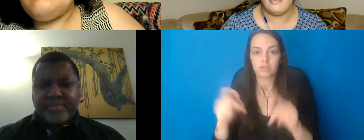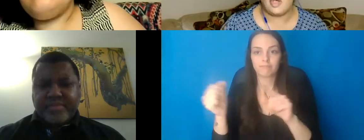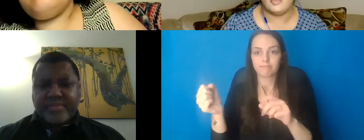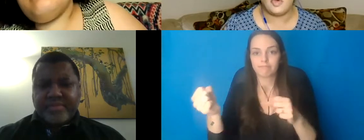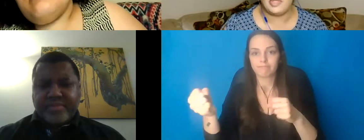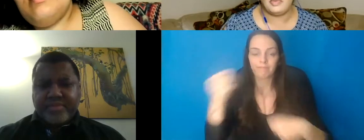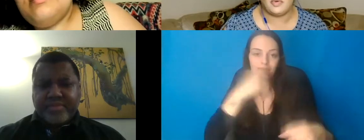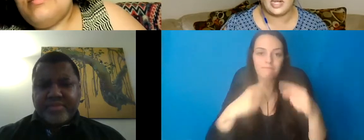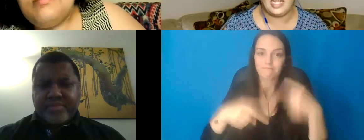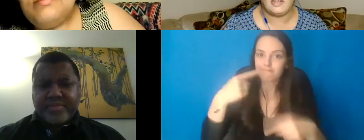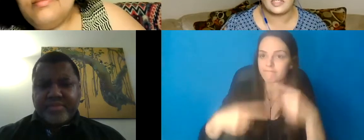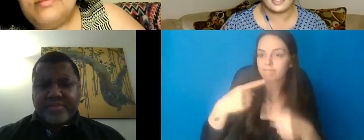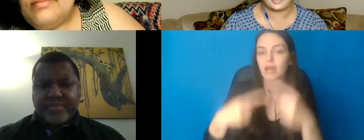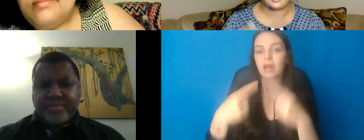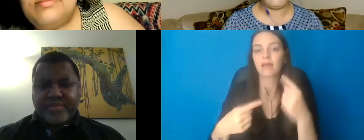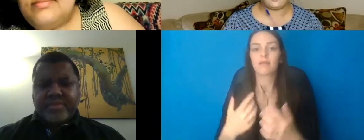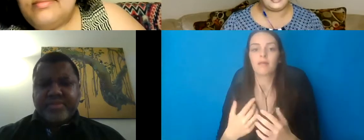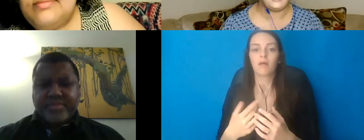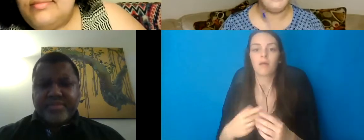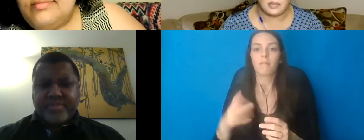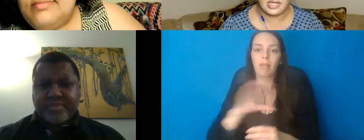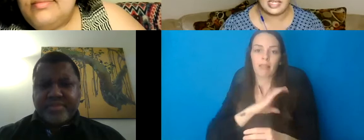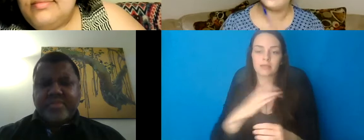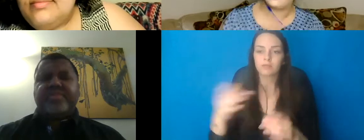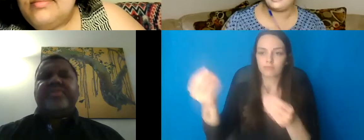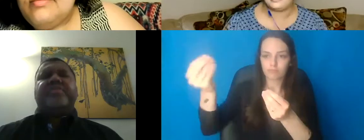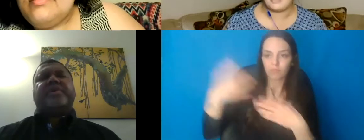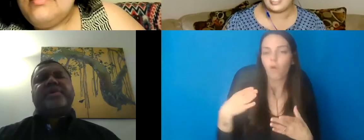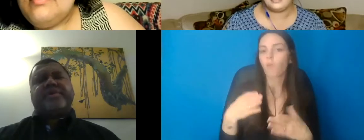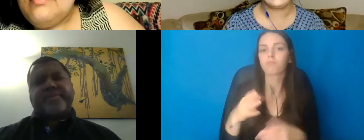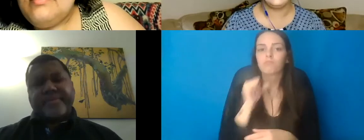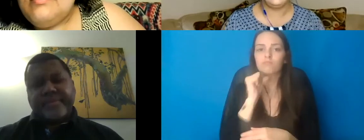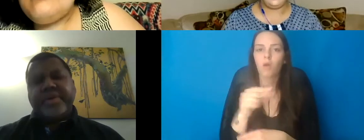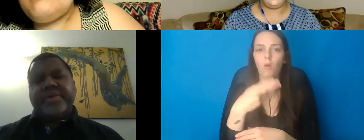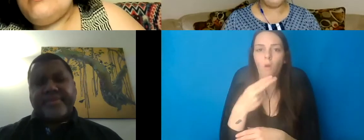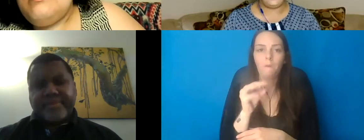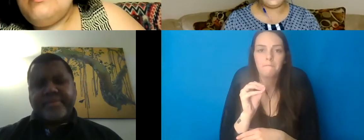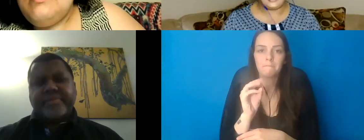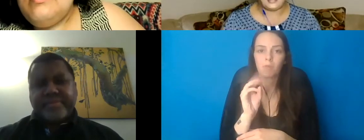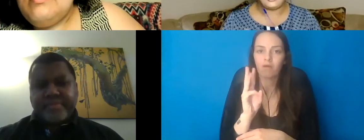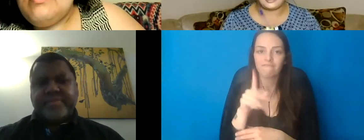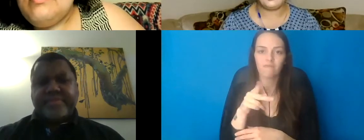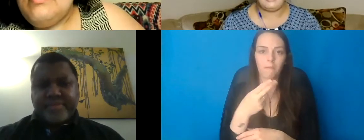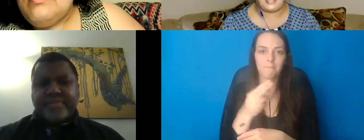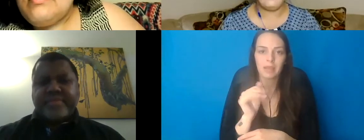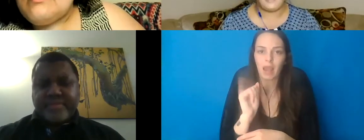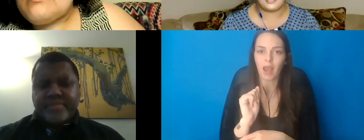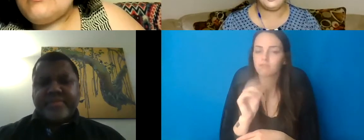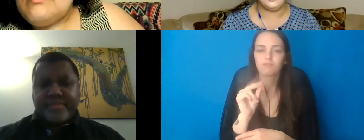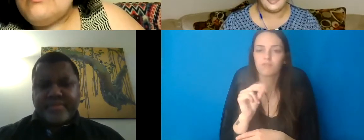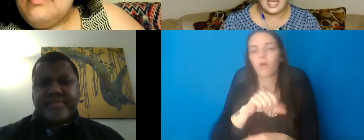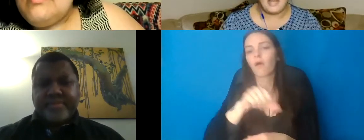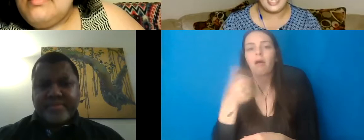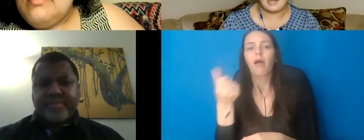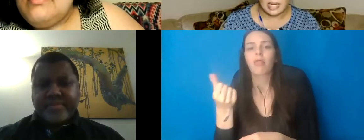of homophobia before in Nova Scotia, so therefore it can't be what it is, so it has to be something else. And I contributed that back